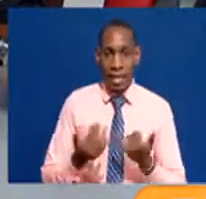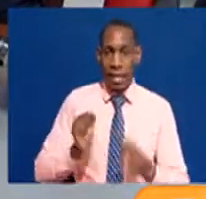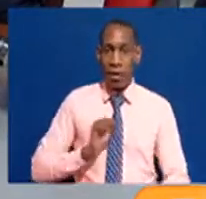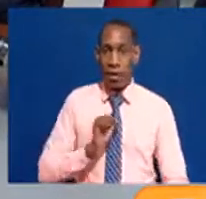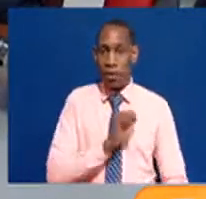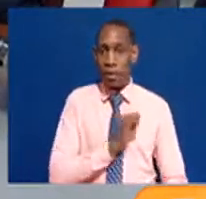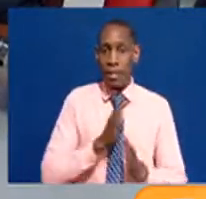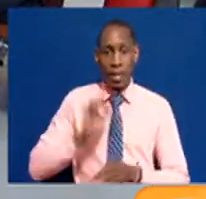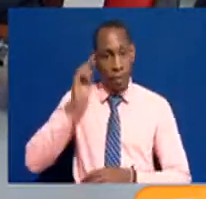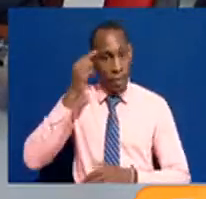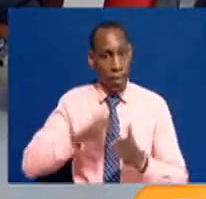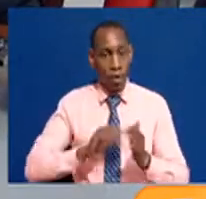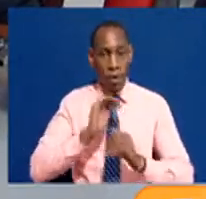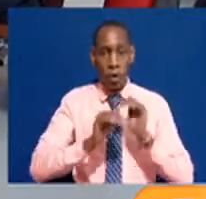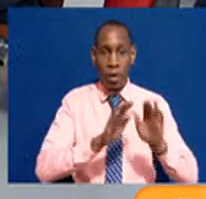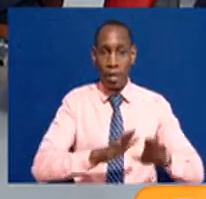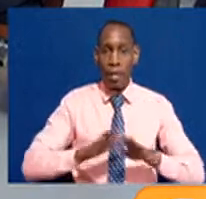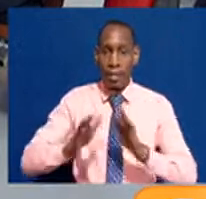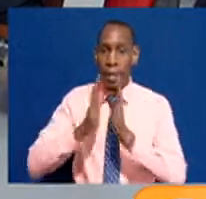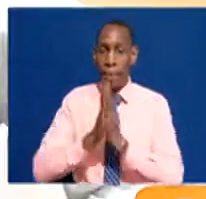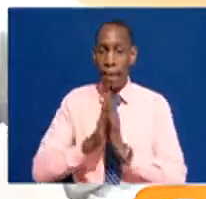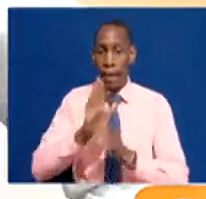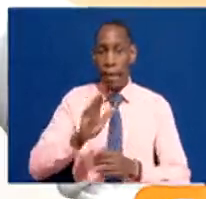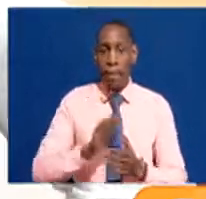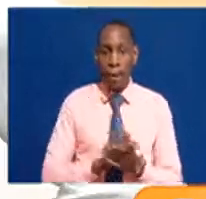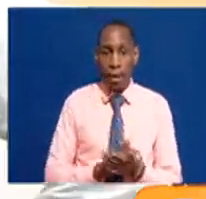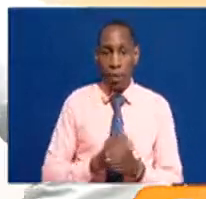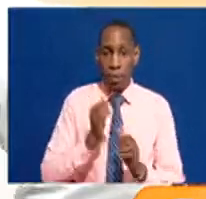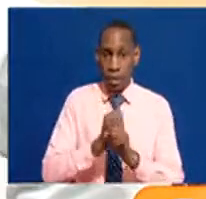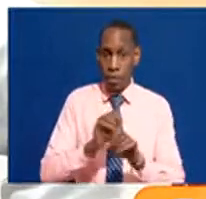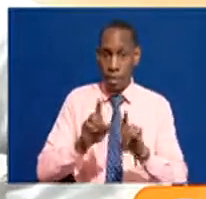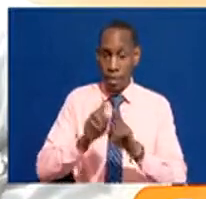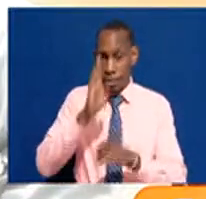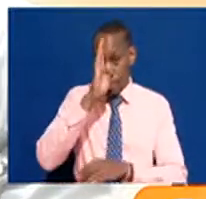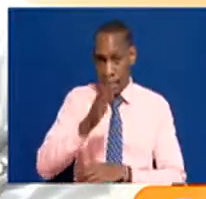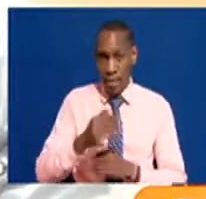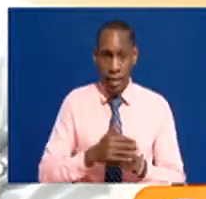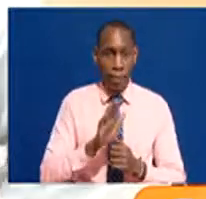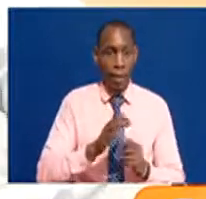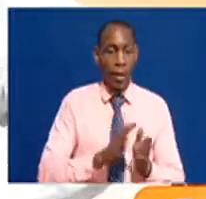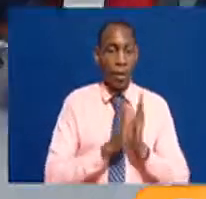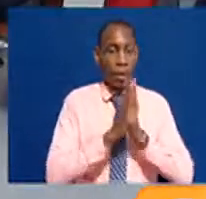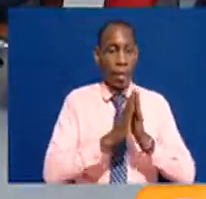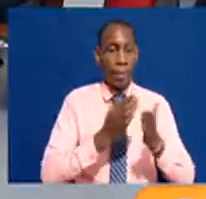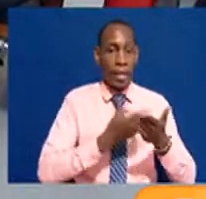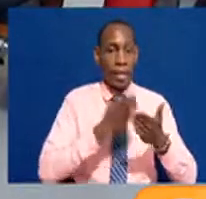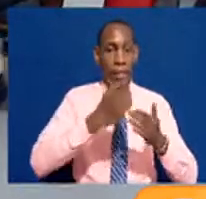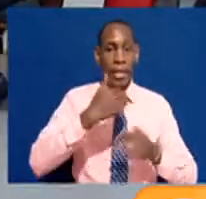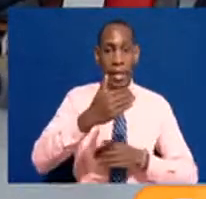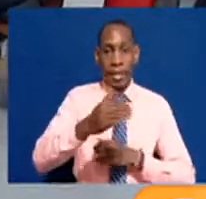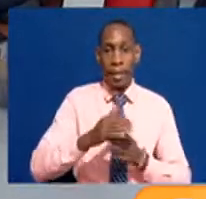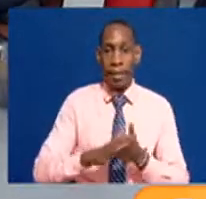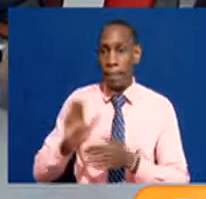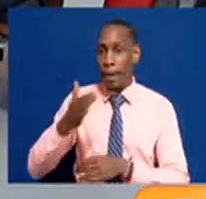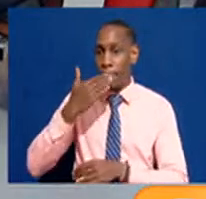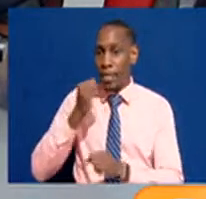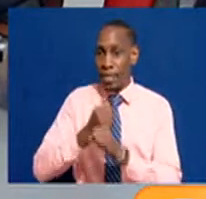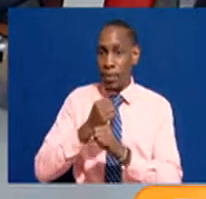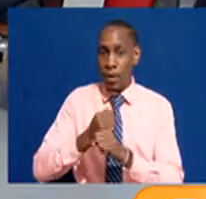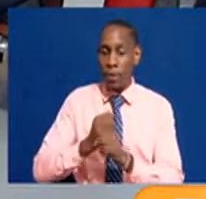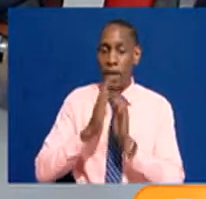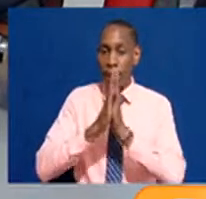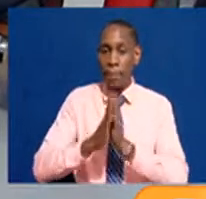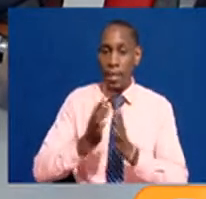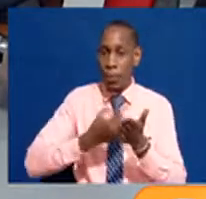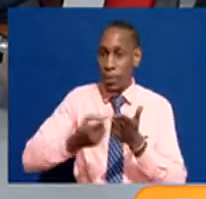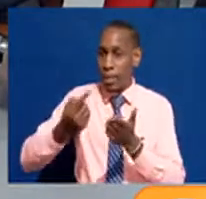you think of all these rallies, these prayer rallies? Because you have your own, by the way, on Sundays. They're praying every weekend. They should work. They're praying every